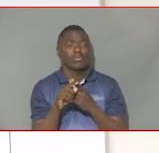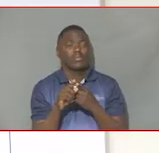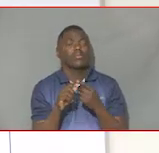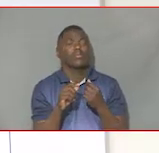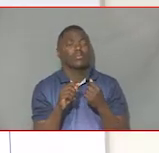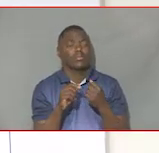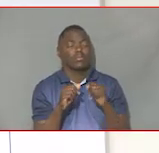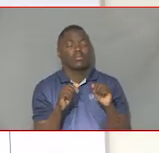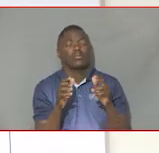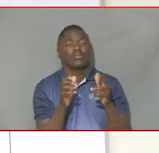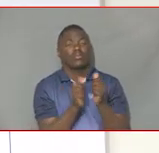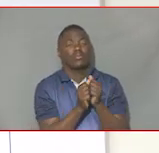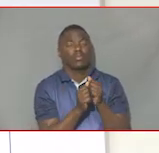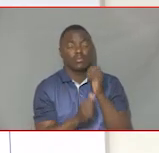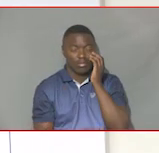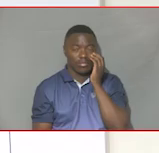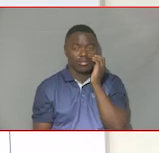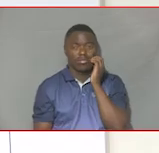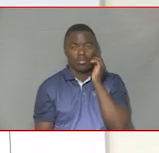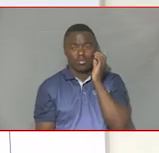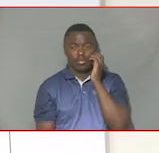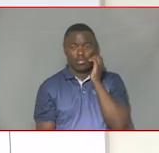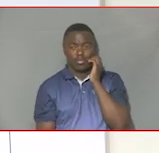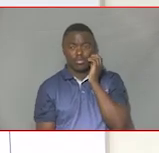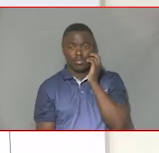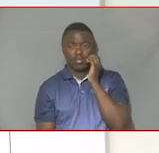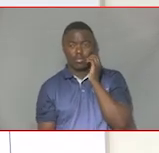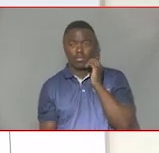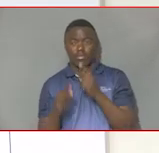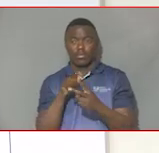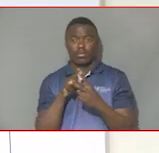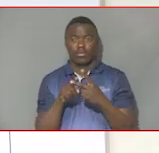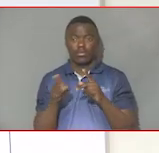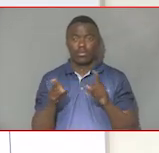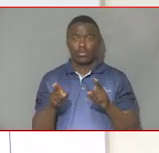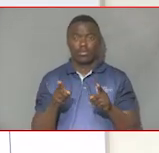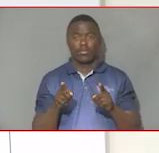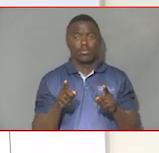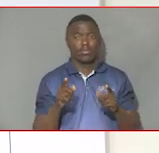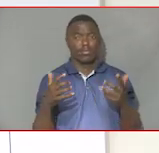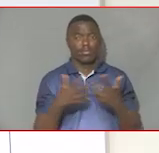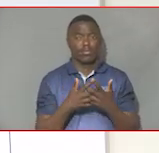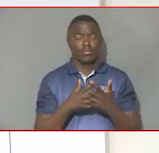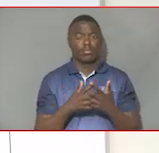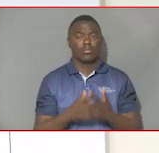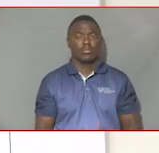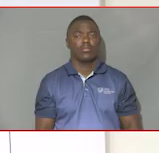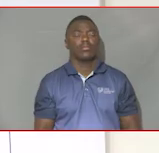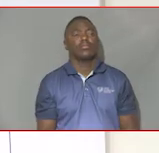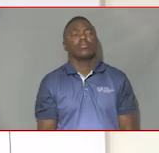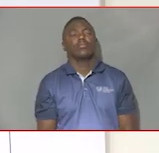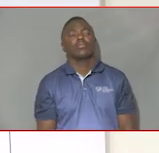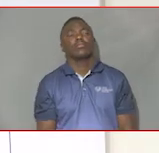positive correlation. You understand where the two link? Right. Are you happy with that?